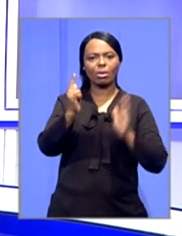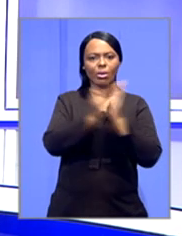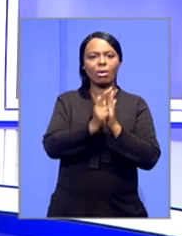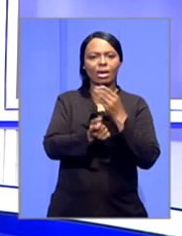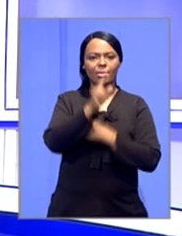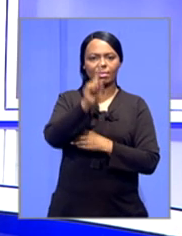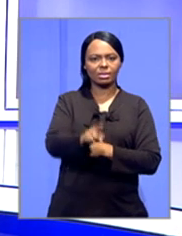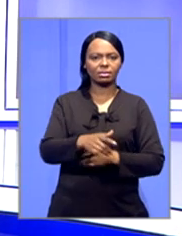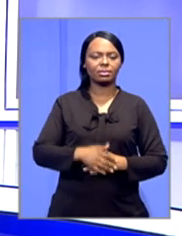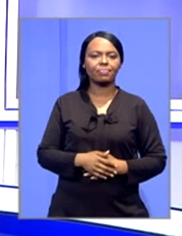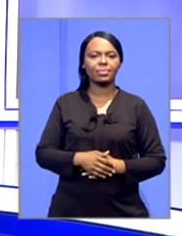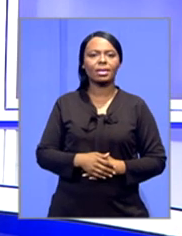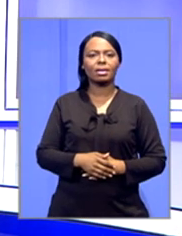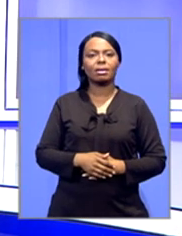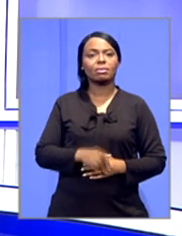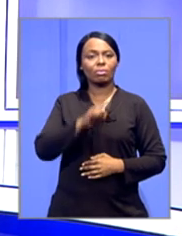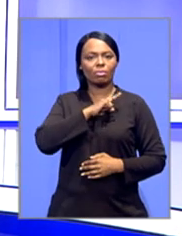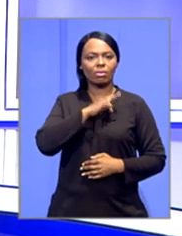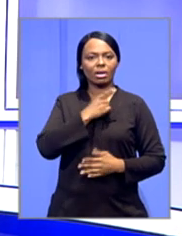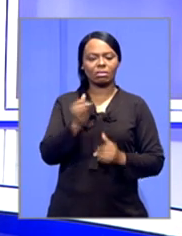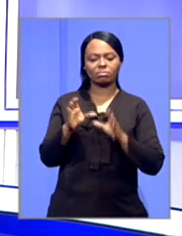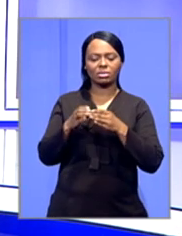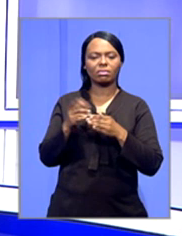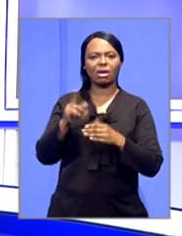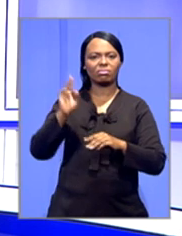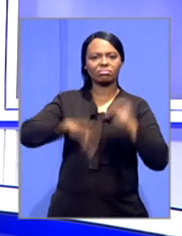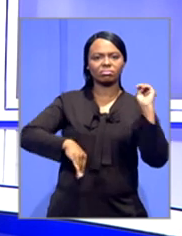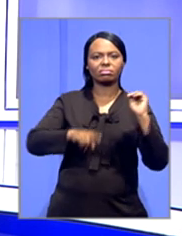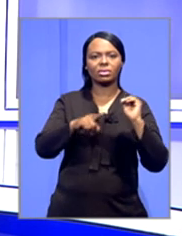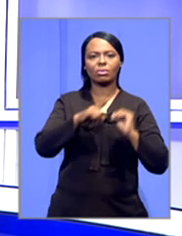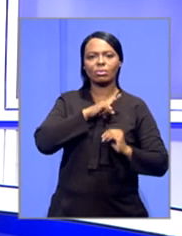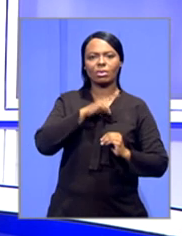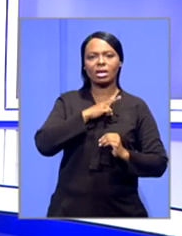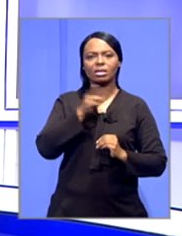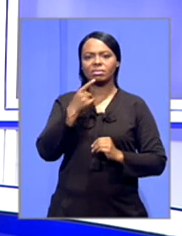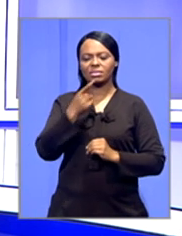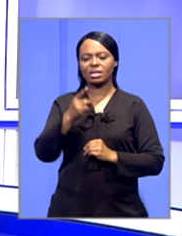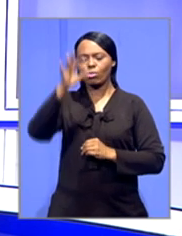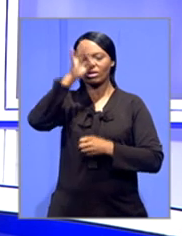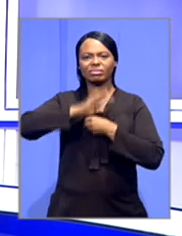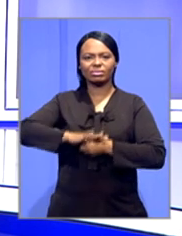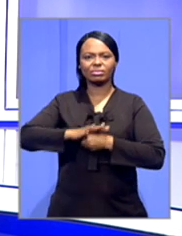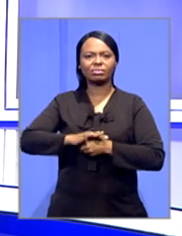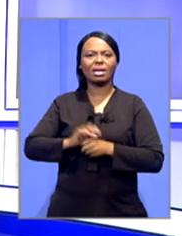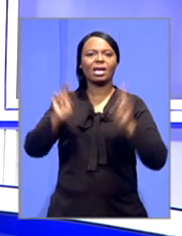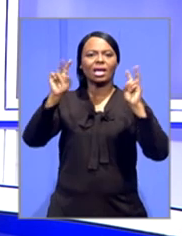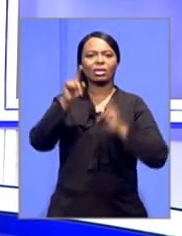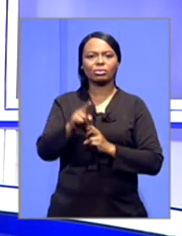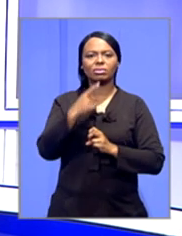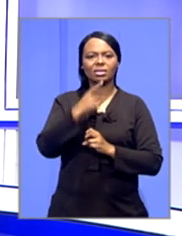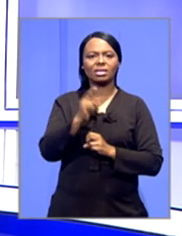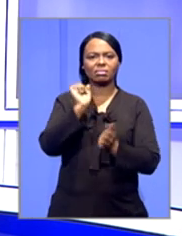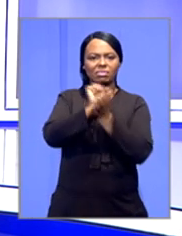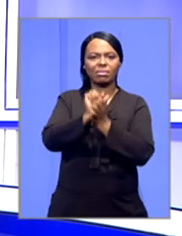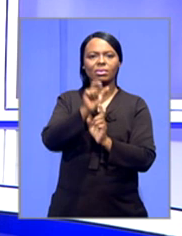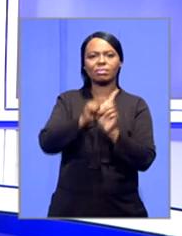go diragadiwa. Seno ke morago ga gore lekoko le latofadiwe ka go baya sepodisi mo kgatelelong tebang le gore go tshwara